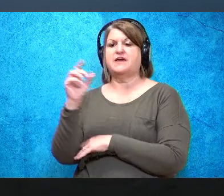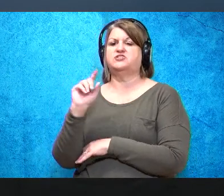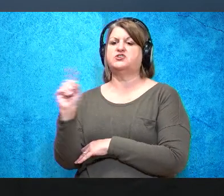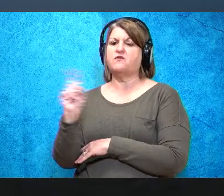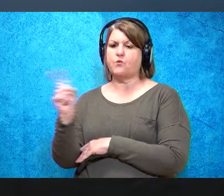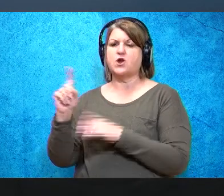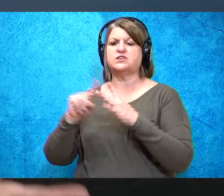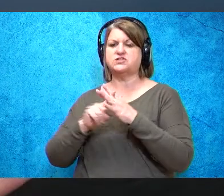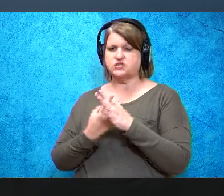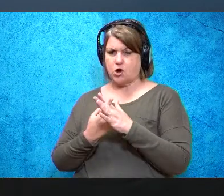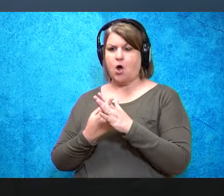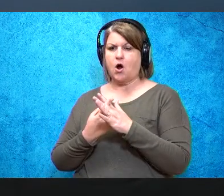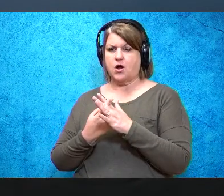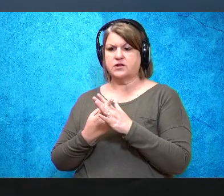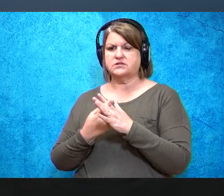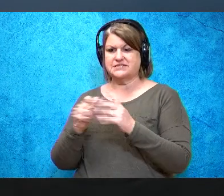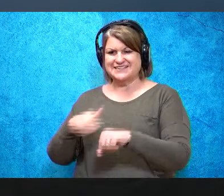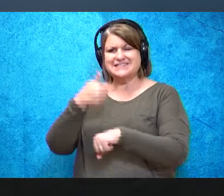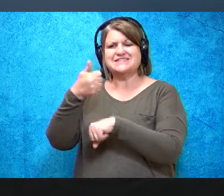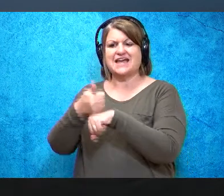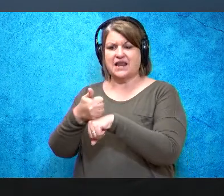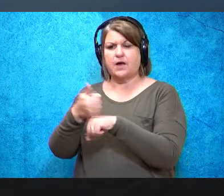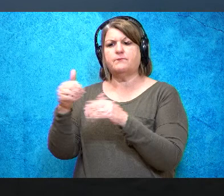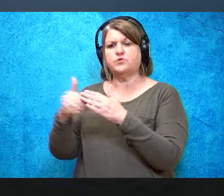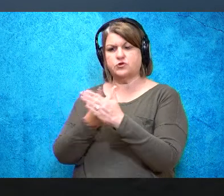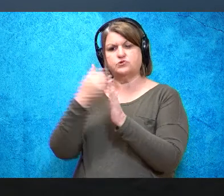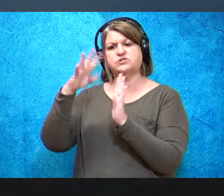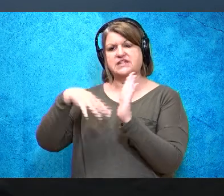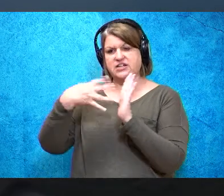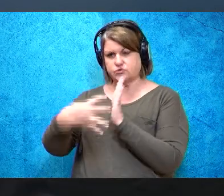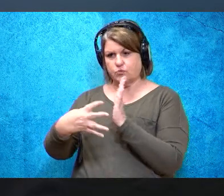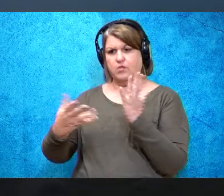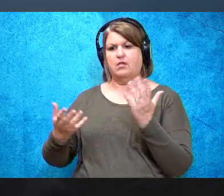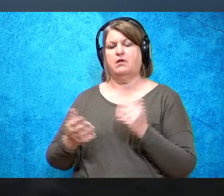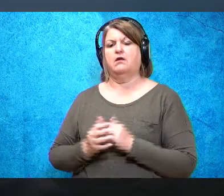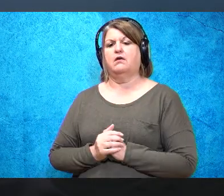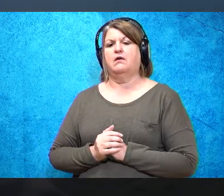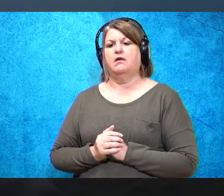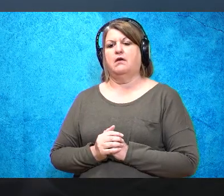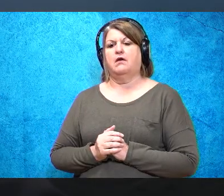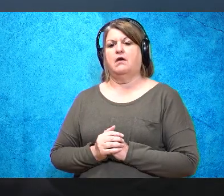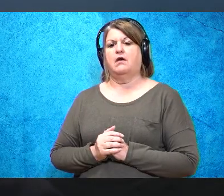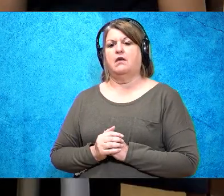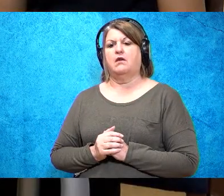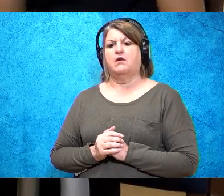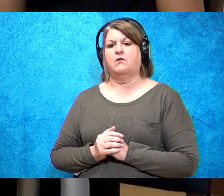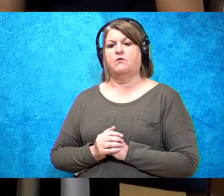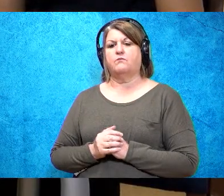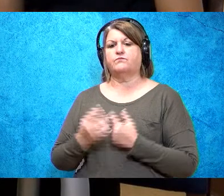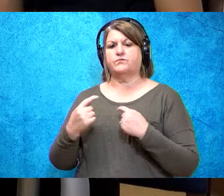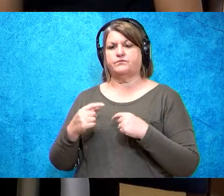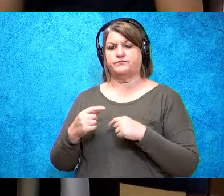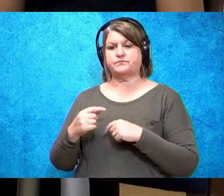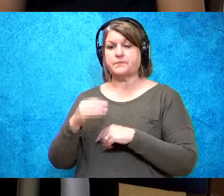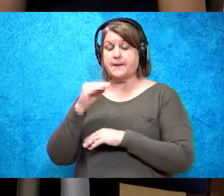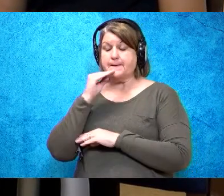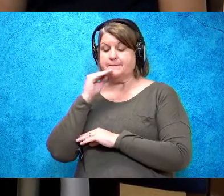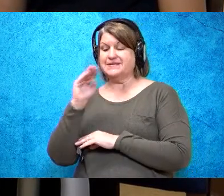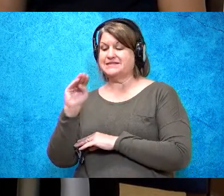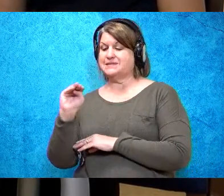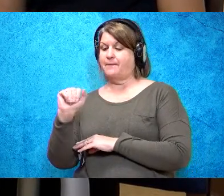schedule. So when it comes to building your schedule, Ms. Matthews has some information that she wants to share with you